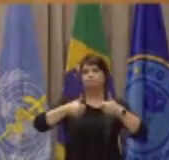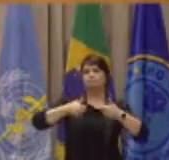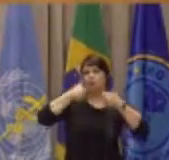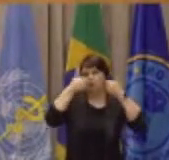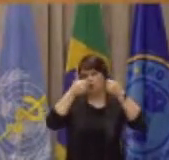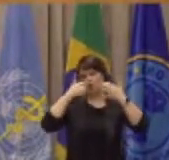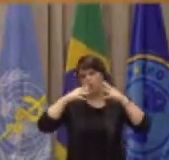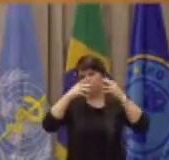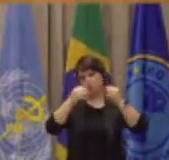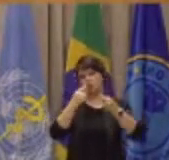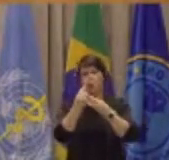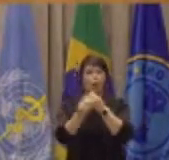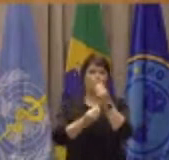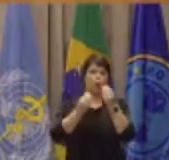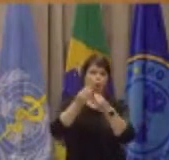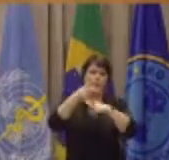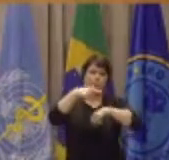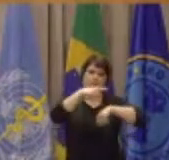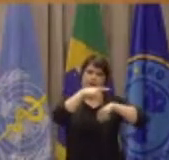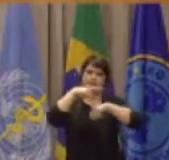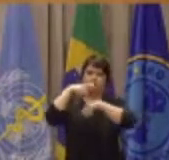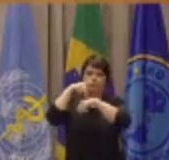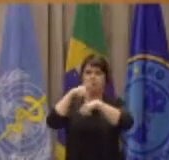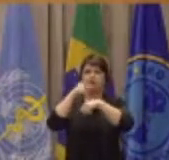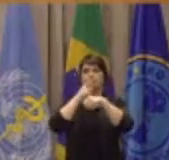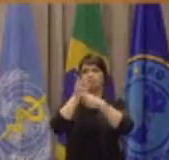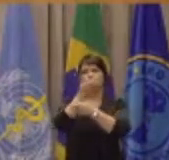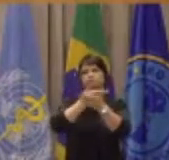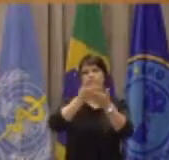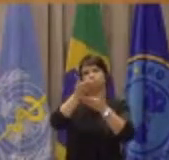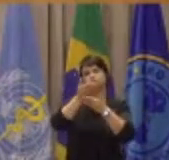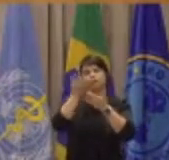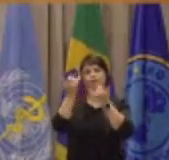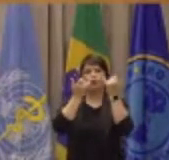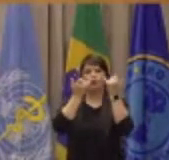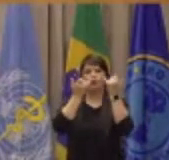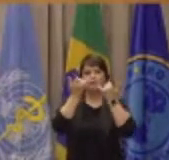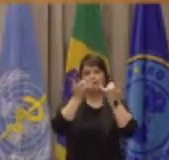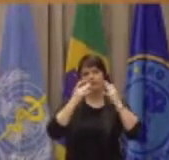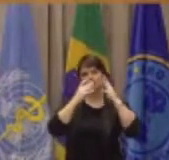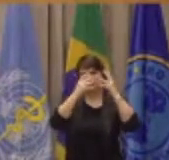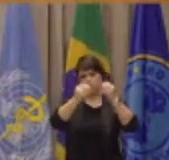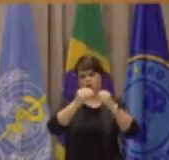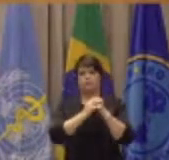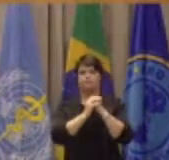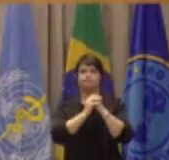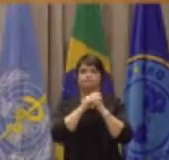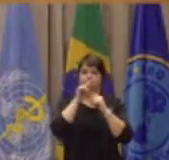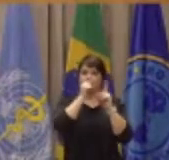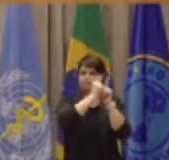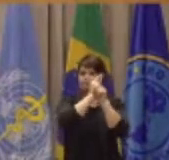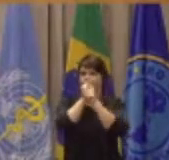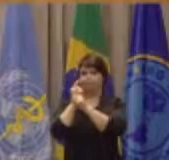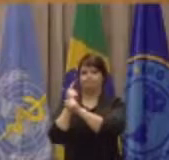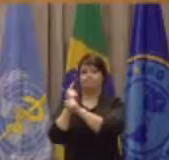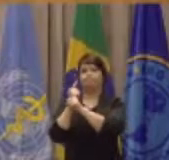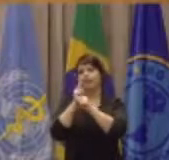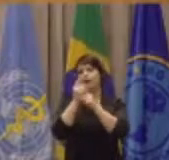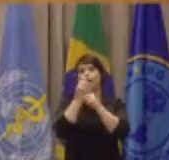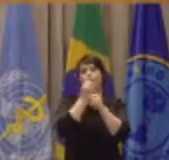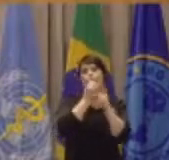to improve in how the countries are dealing with information. And